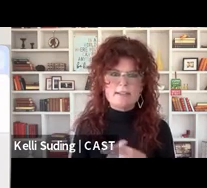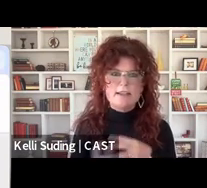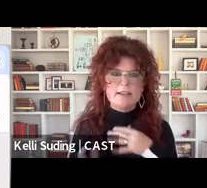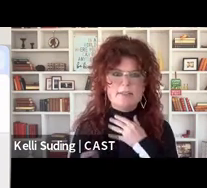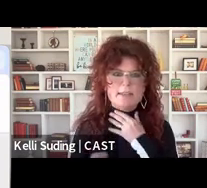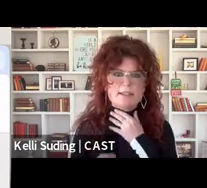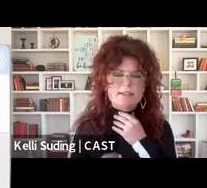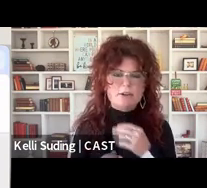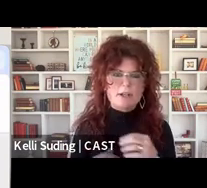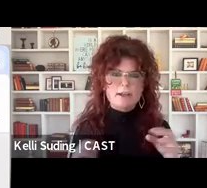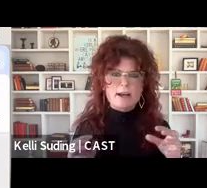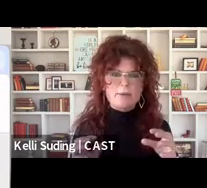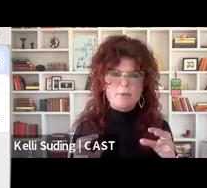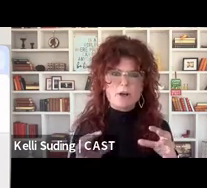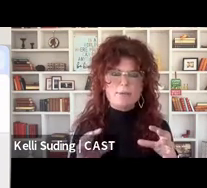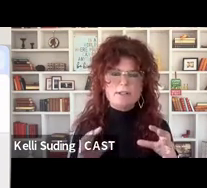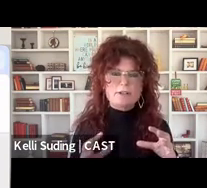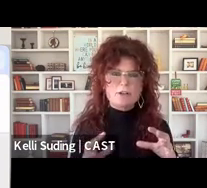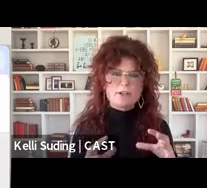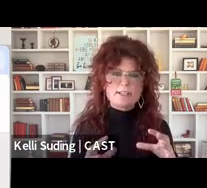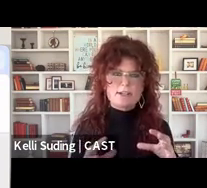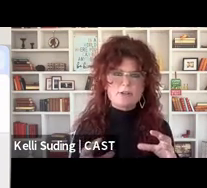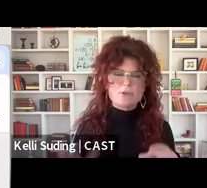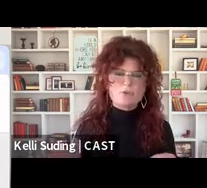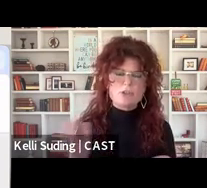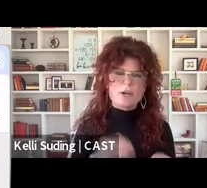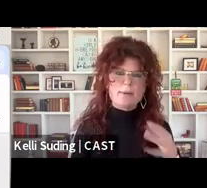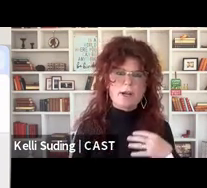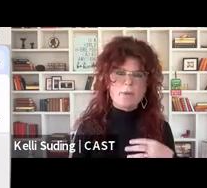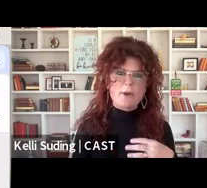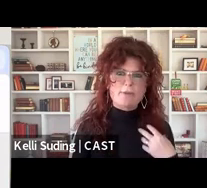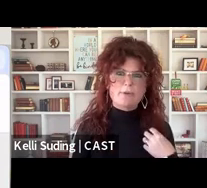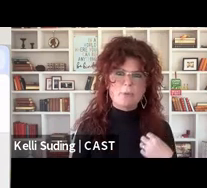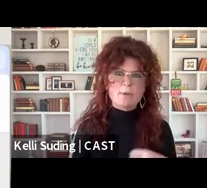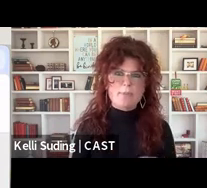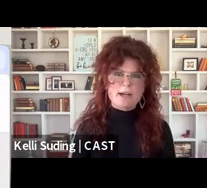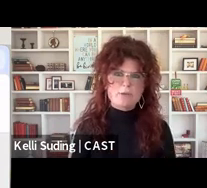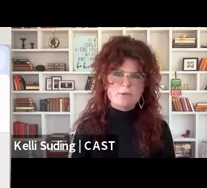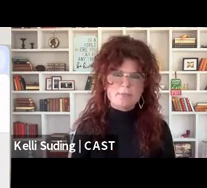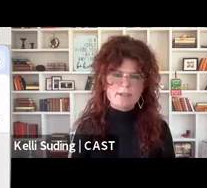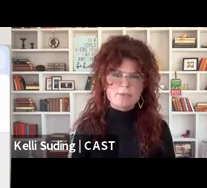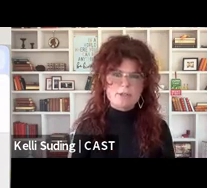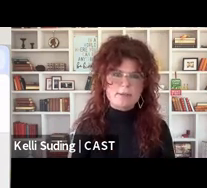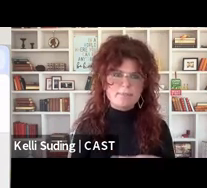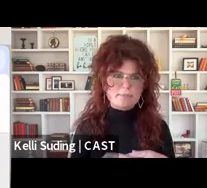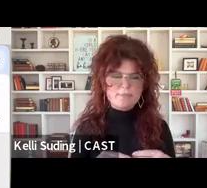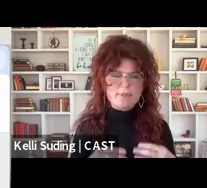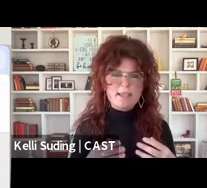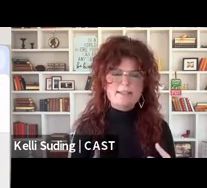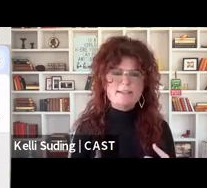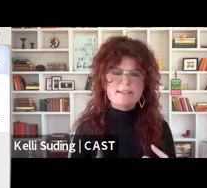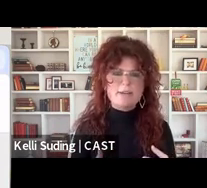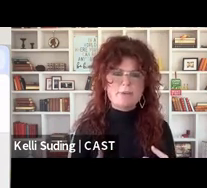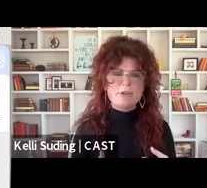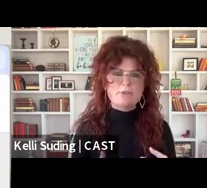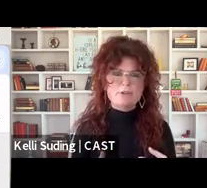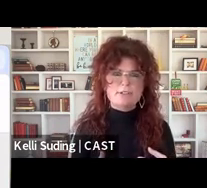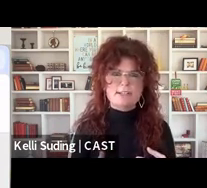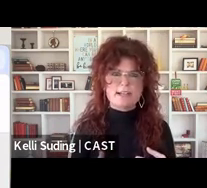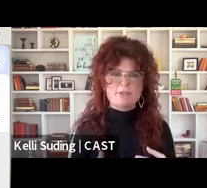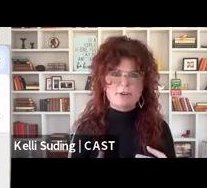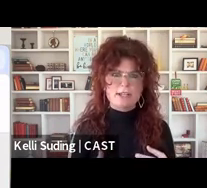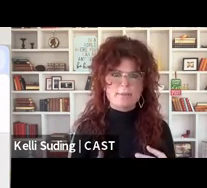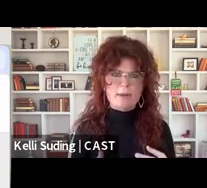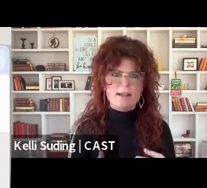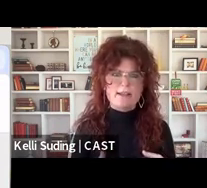that these learning, we call them learning series. We try to break away from the word modules because really is designed with